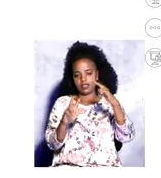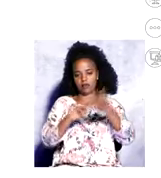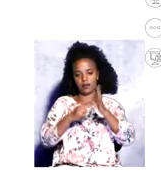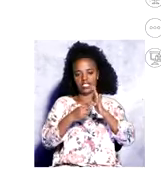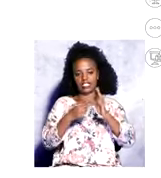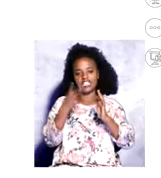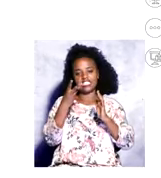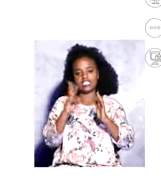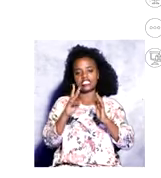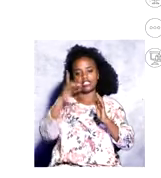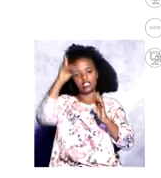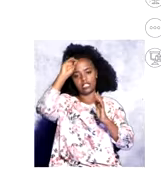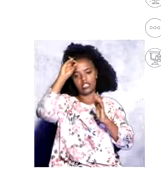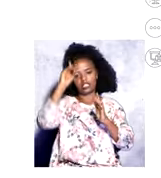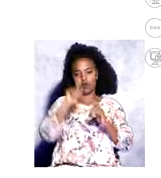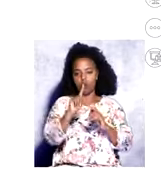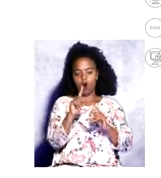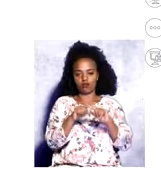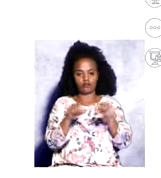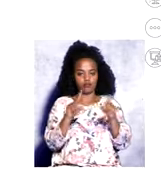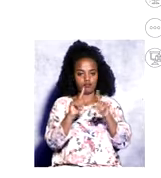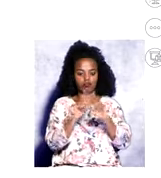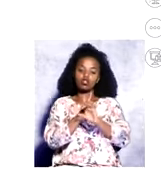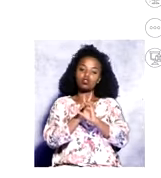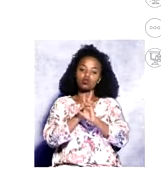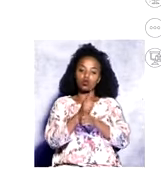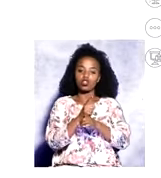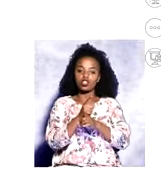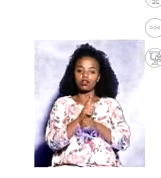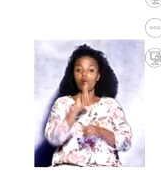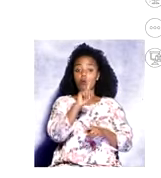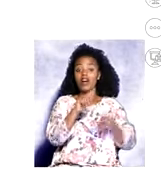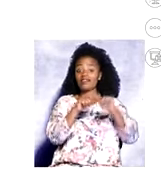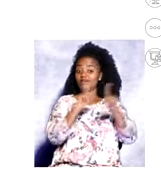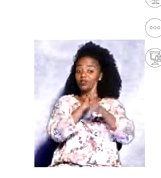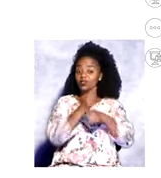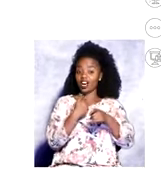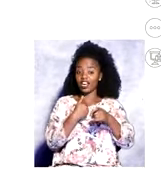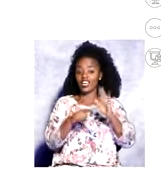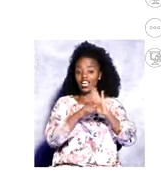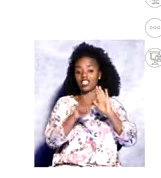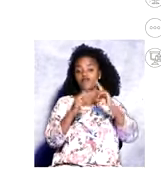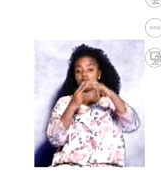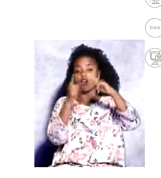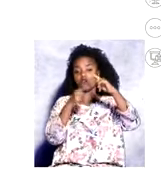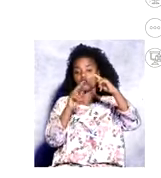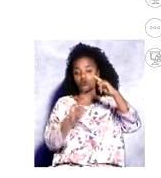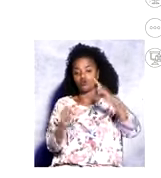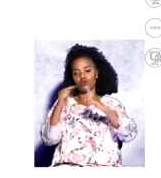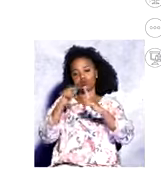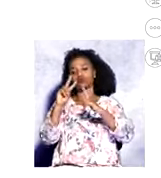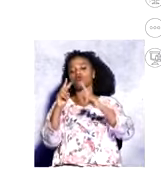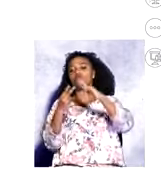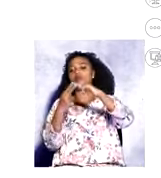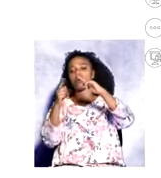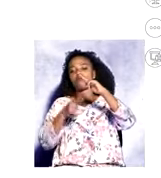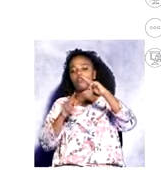degree. We have one particular solution. If you have one particular solution from negative power to power 2, the general solution will